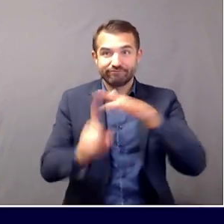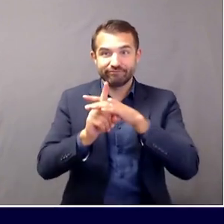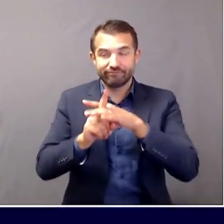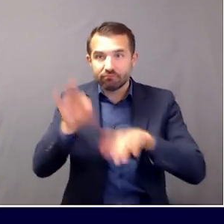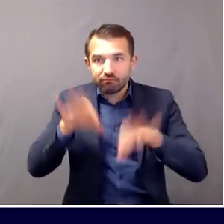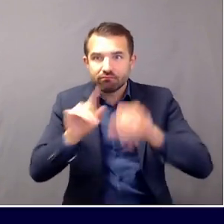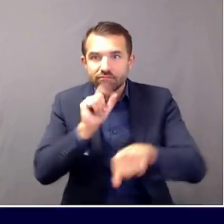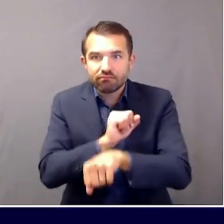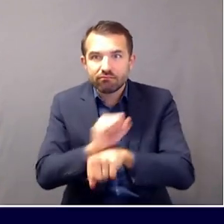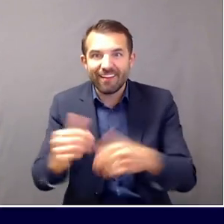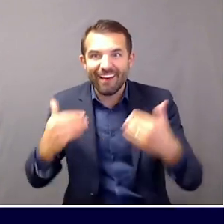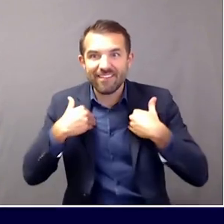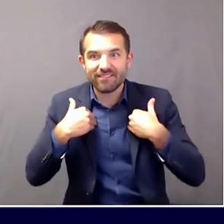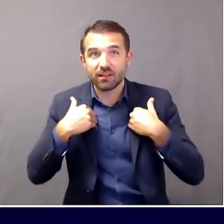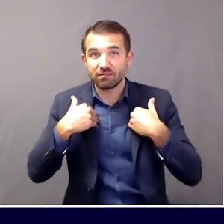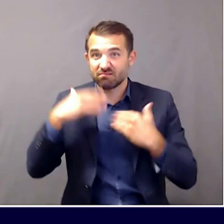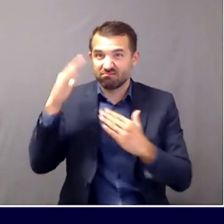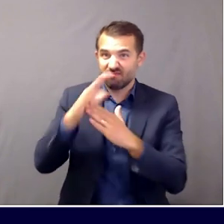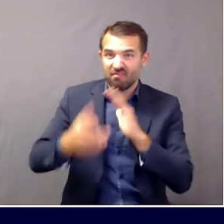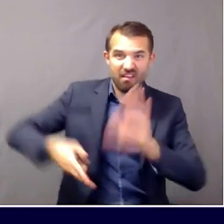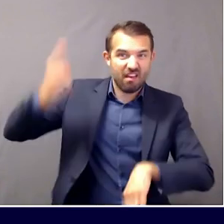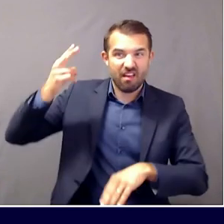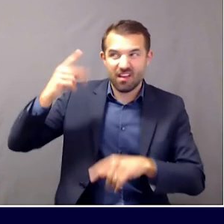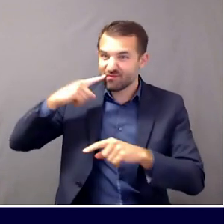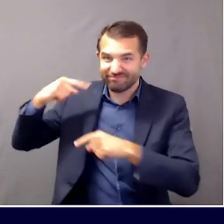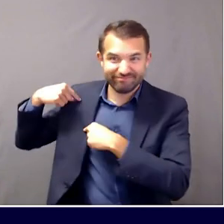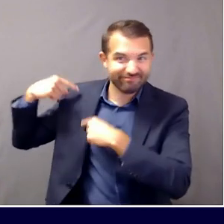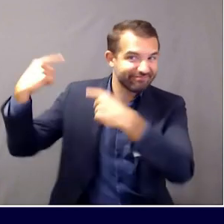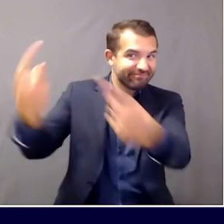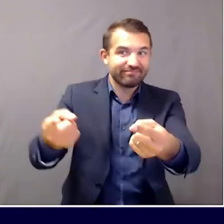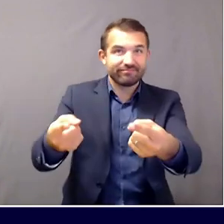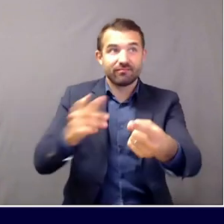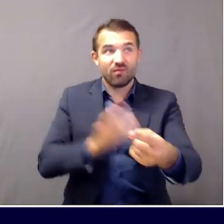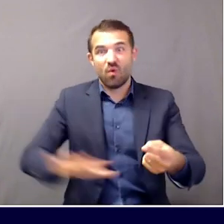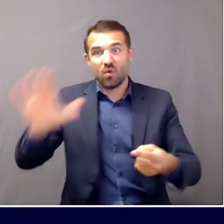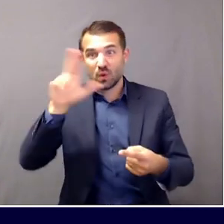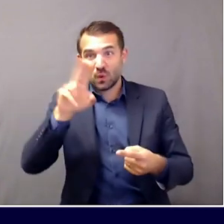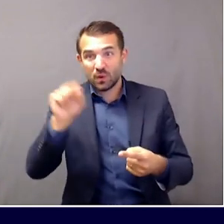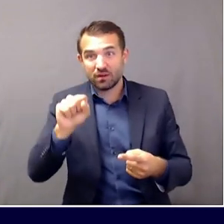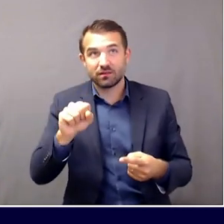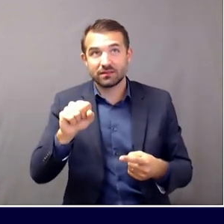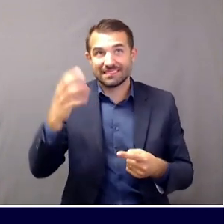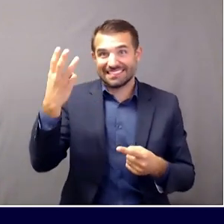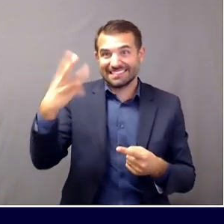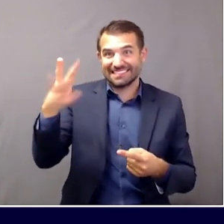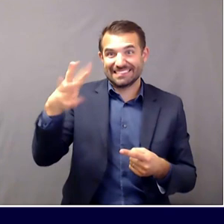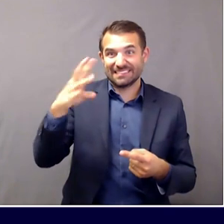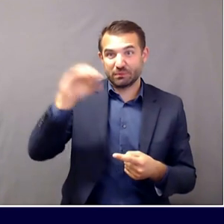week across the country is up about 16% nationwide, just in the past